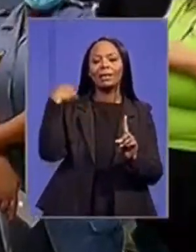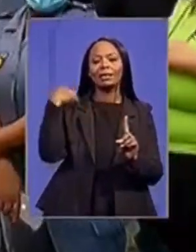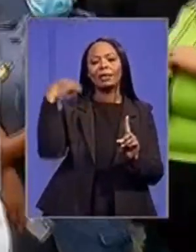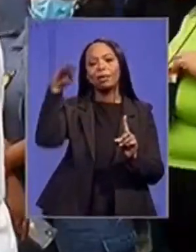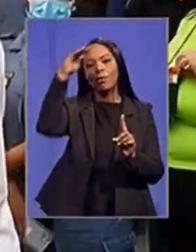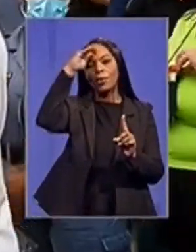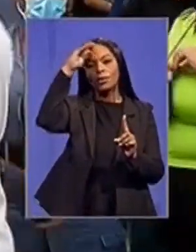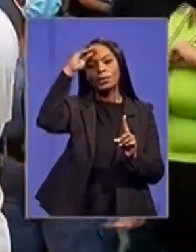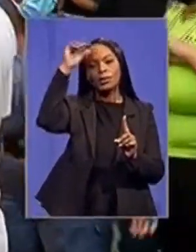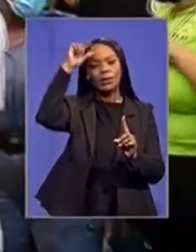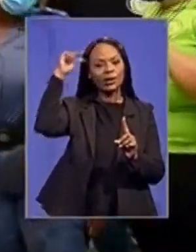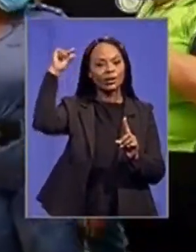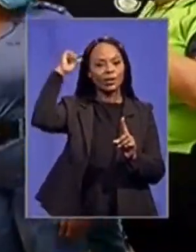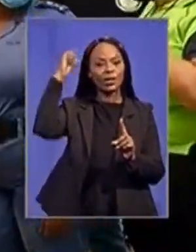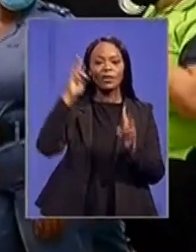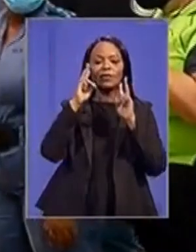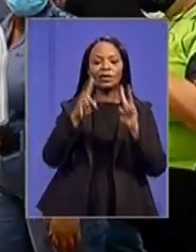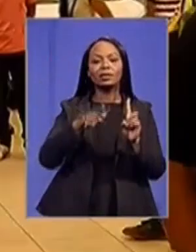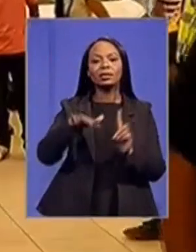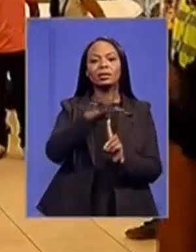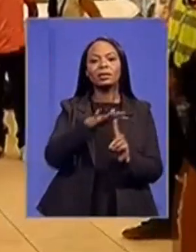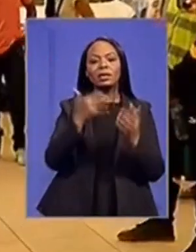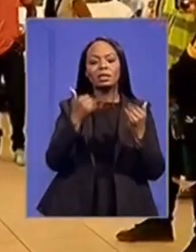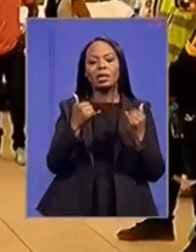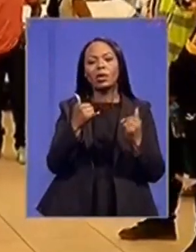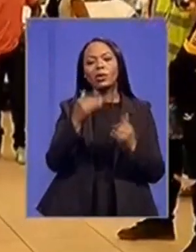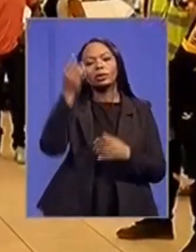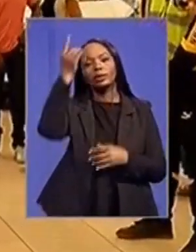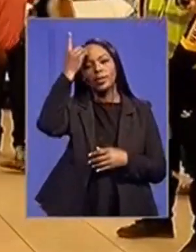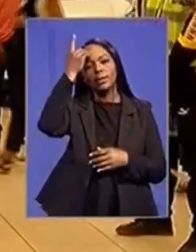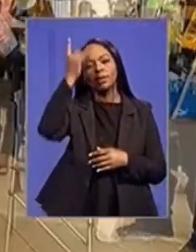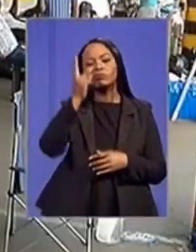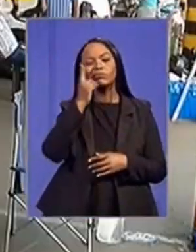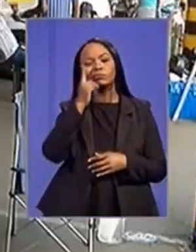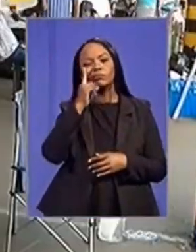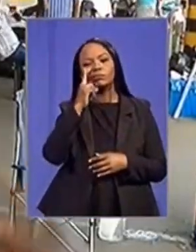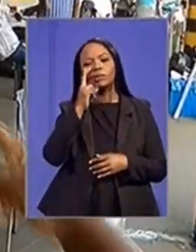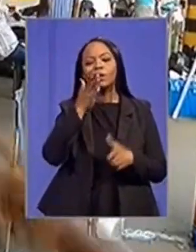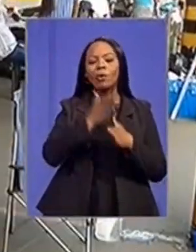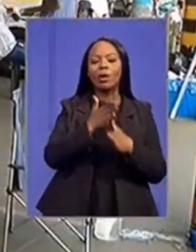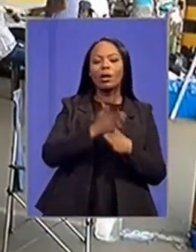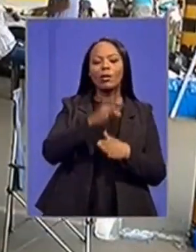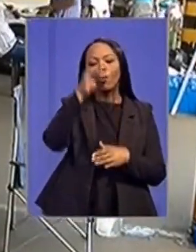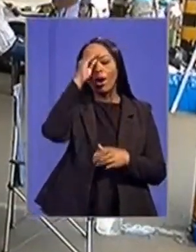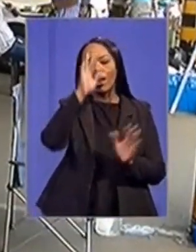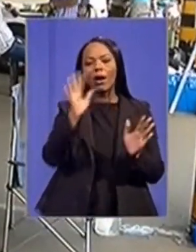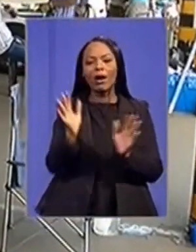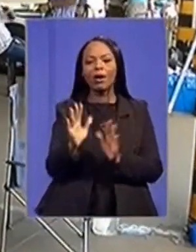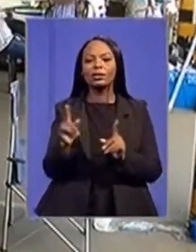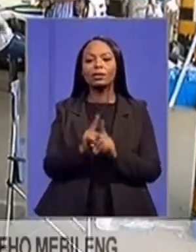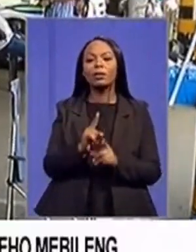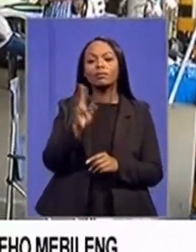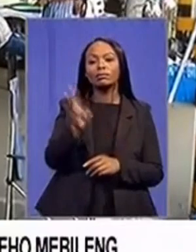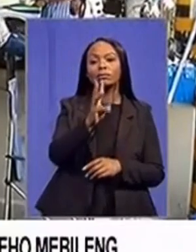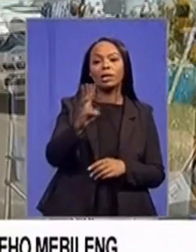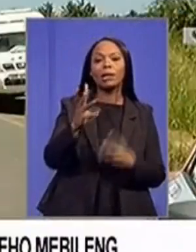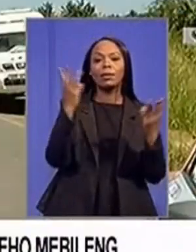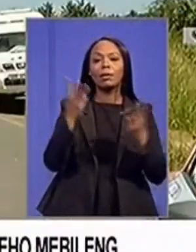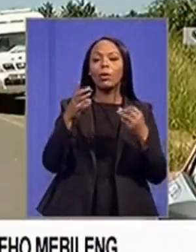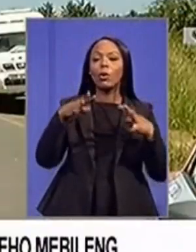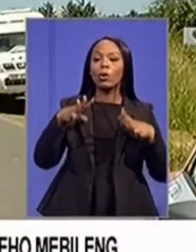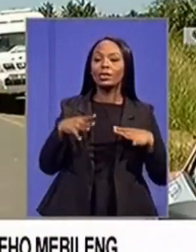ding tsa dibaka tsena KwaZulu-Natal ho lekola tshebetso ya sepolesa le ho hopotsa batho ba matsatsing a phomolo ho itlhokomela le ho latela